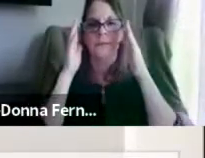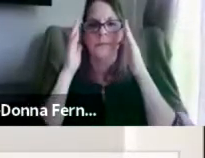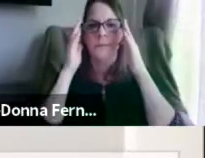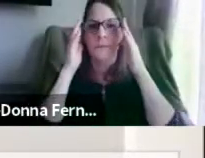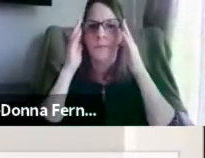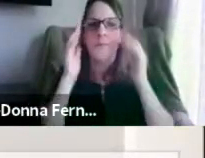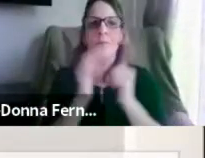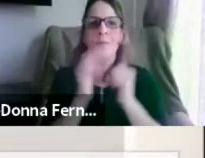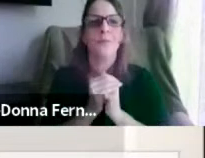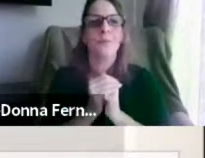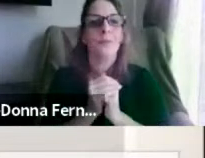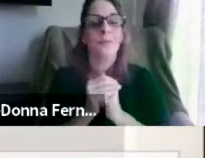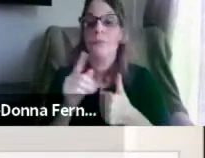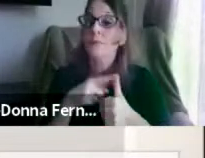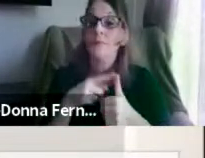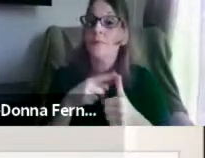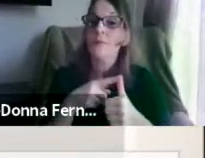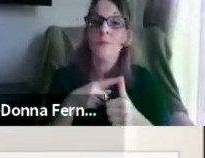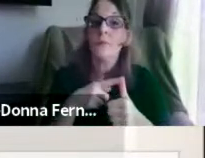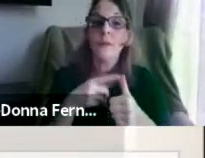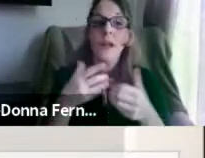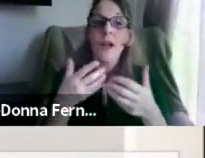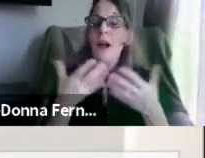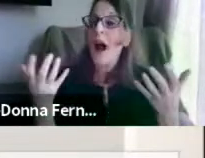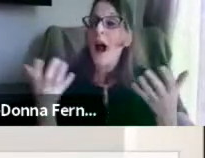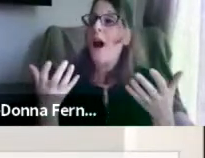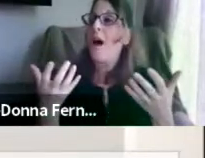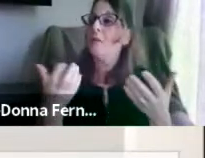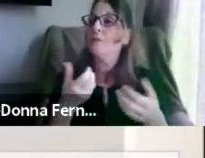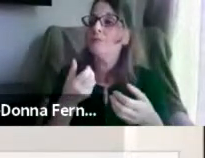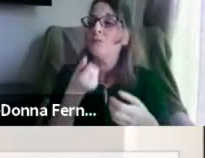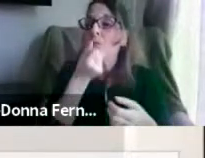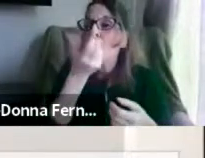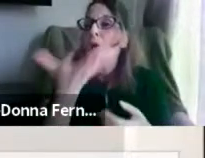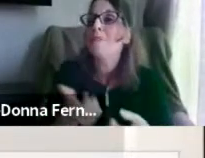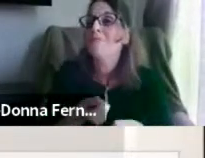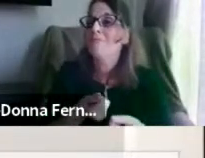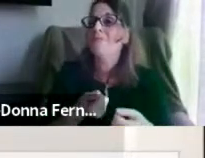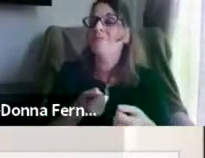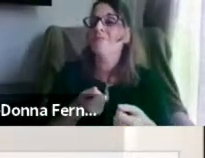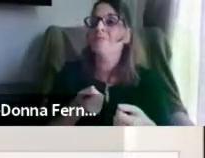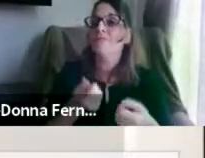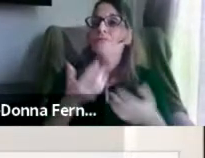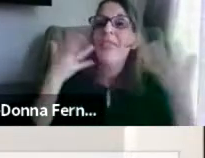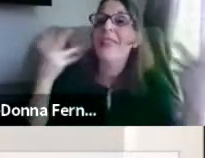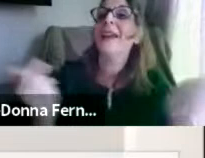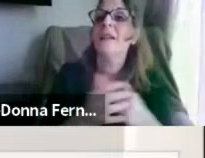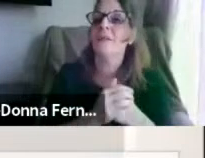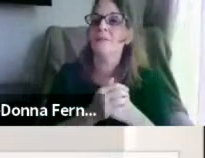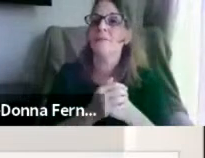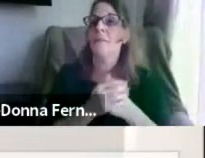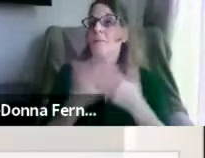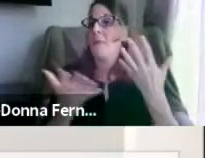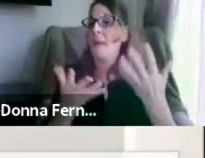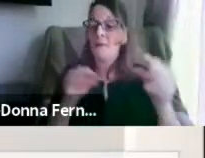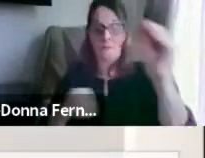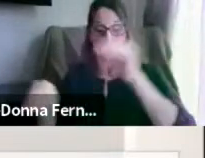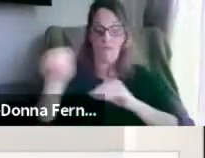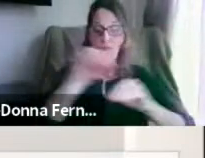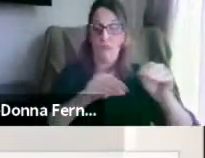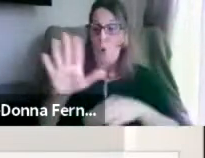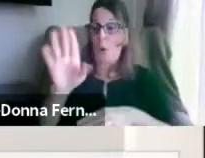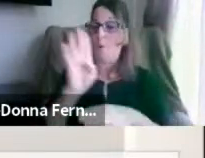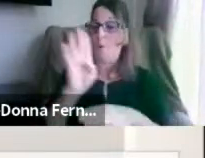A few more ways to remain warm and welcoming while still providing safe service. Rearrange your establishment. If you have